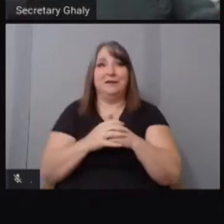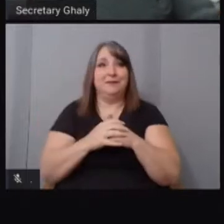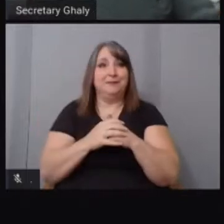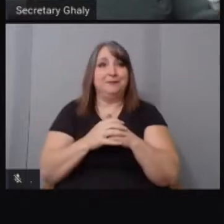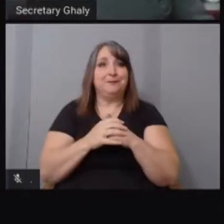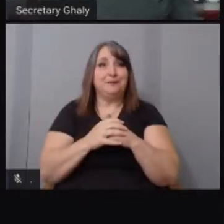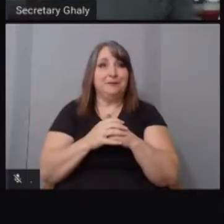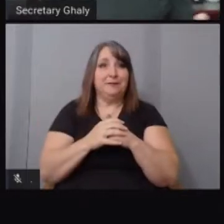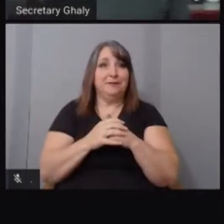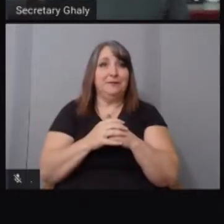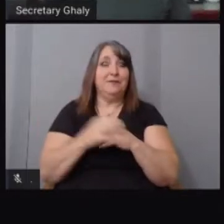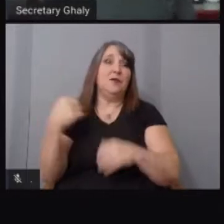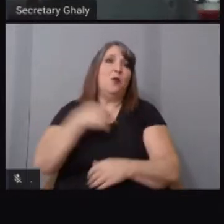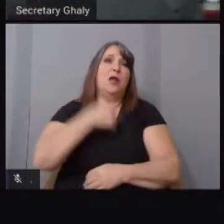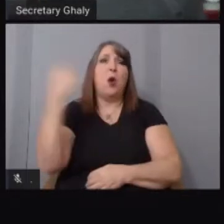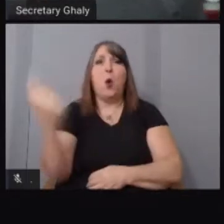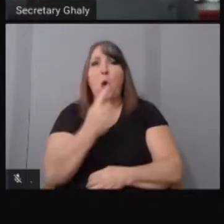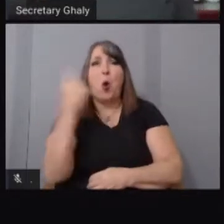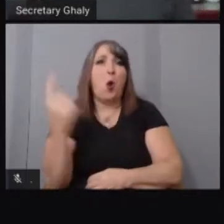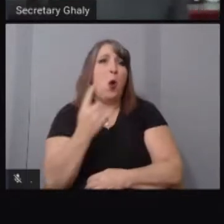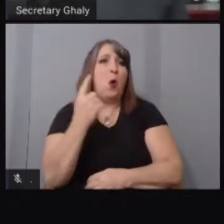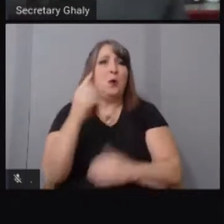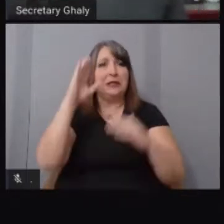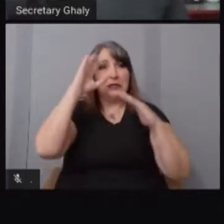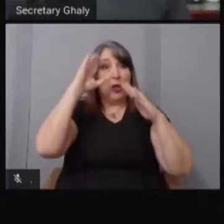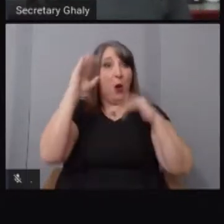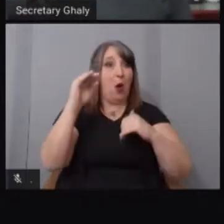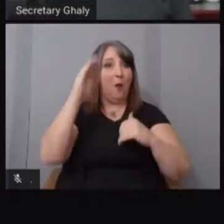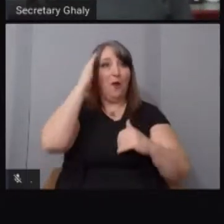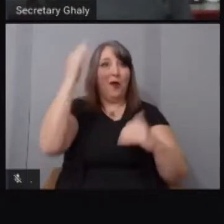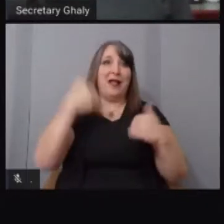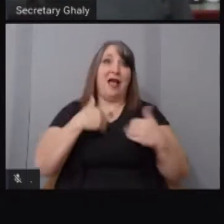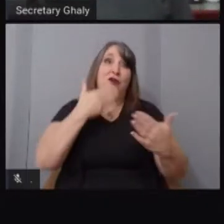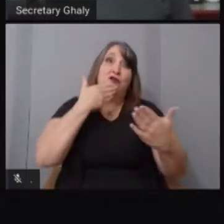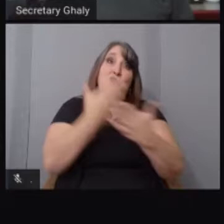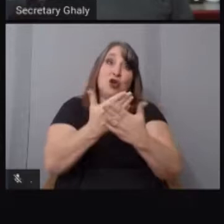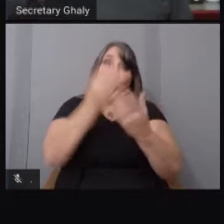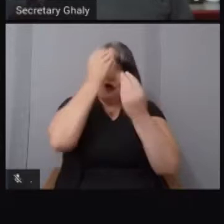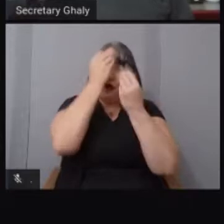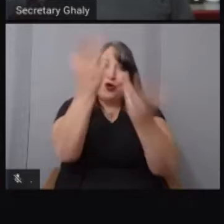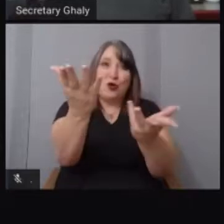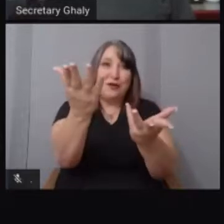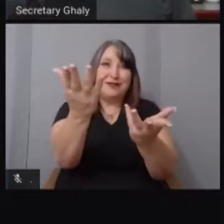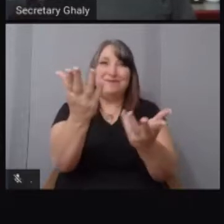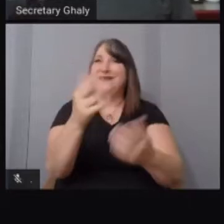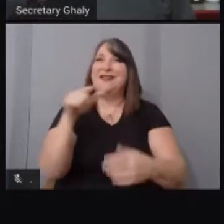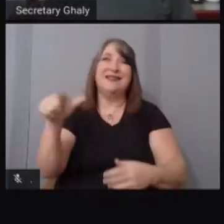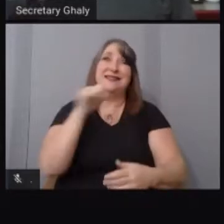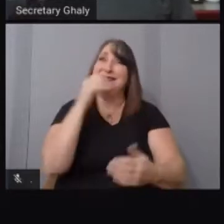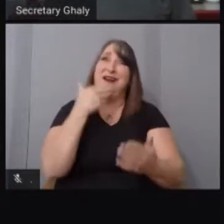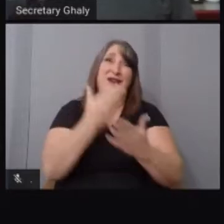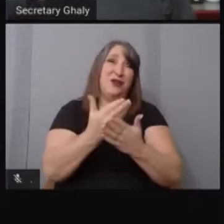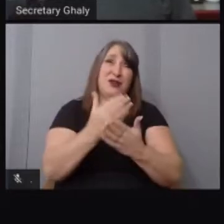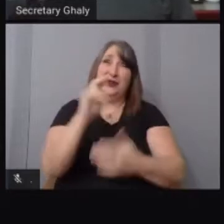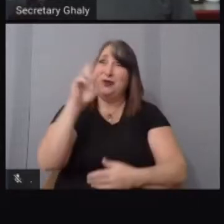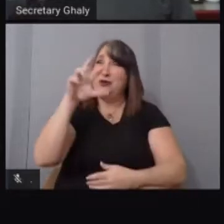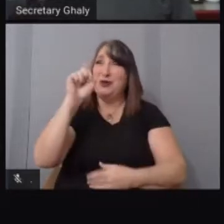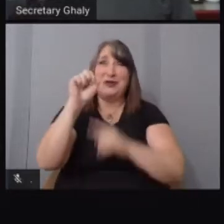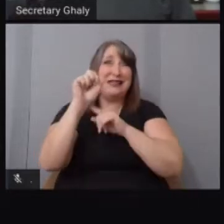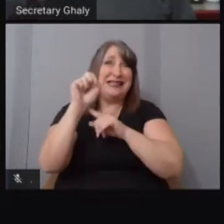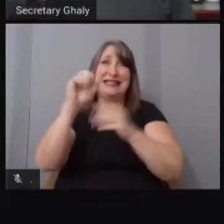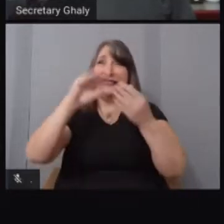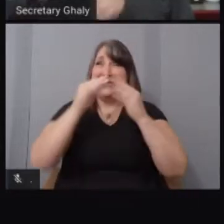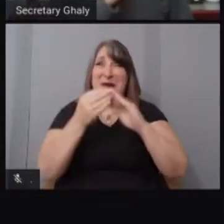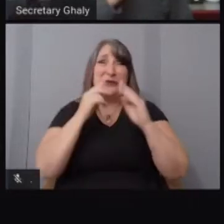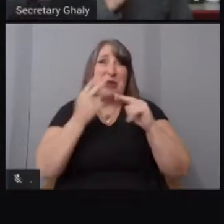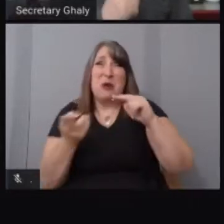Certainly, we always hope to have positive news, and this isn't really positive news. These case numbers are